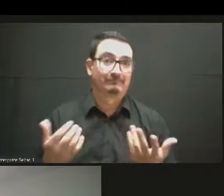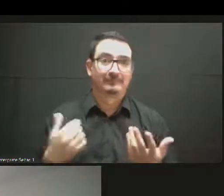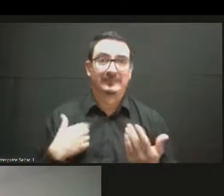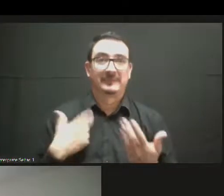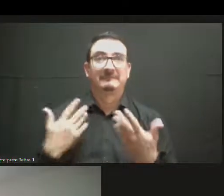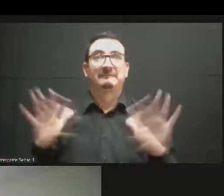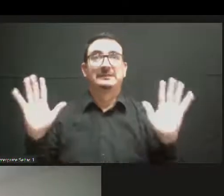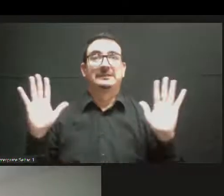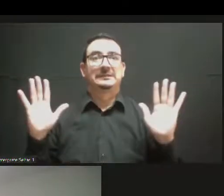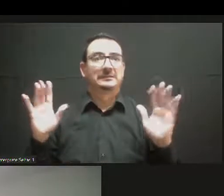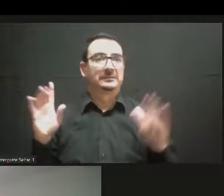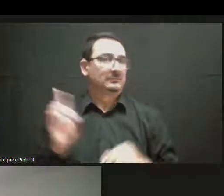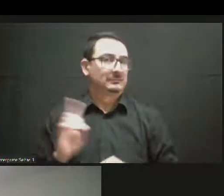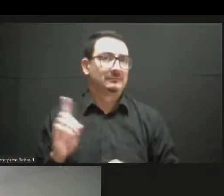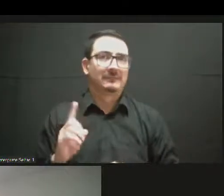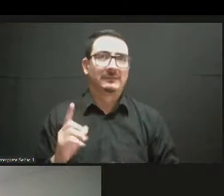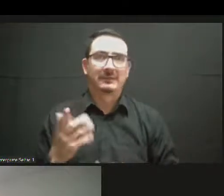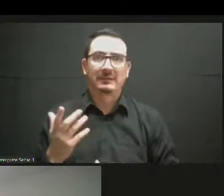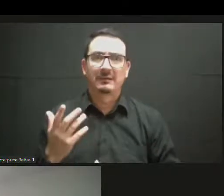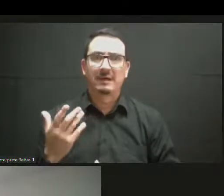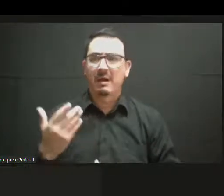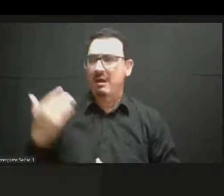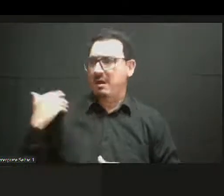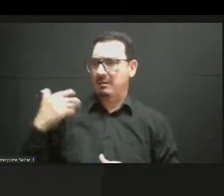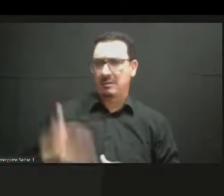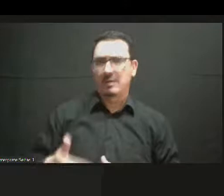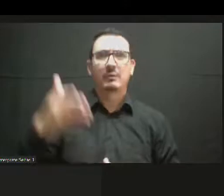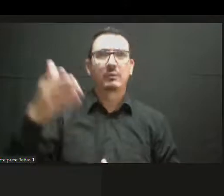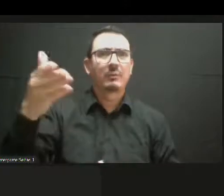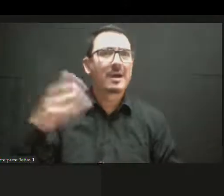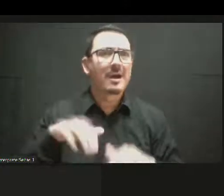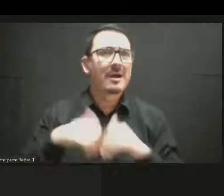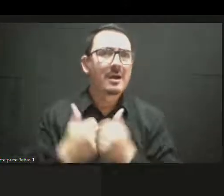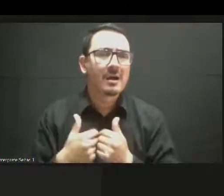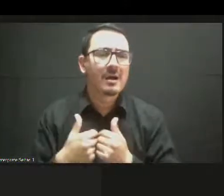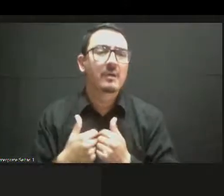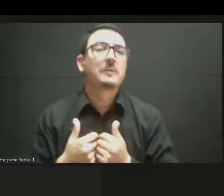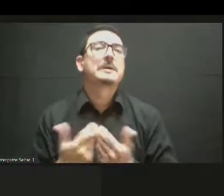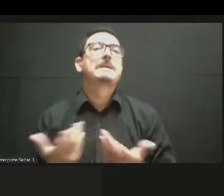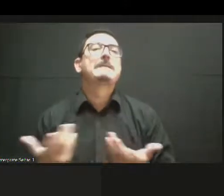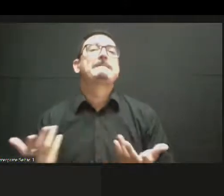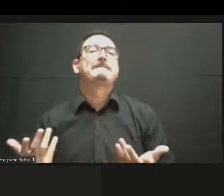Elena, I want to ask you about in the Dominican Republic.